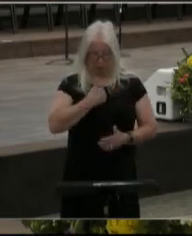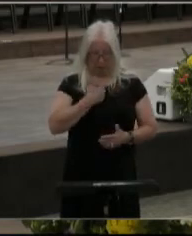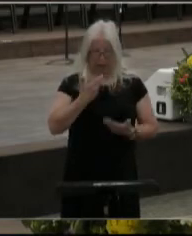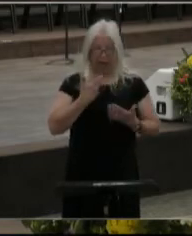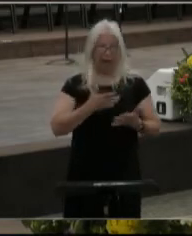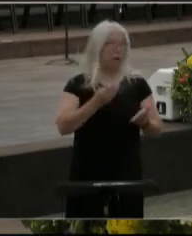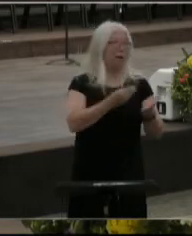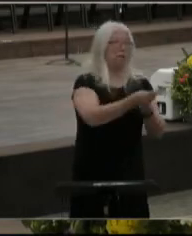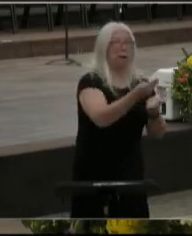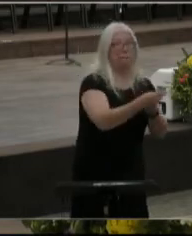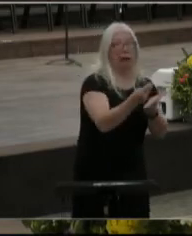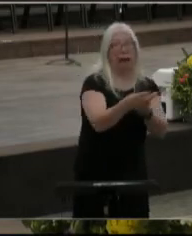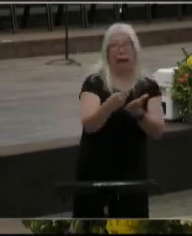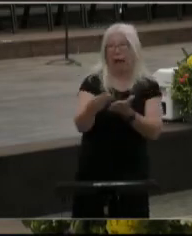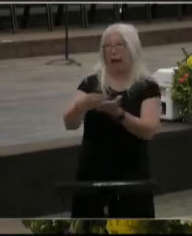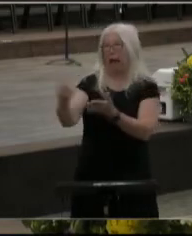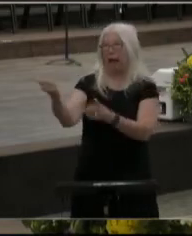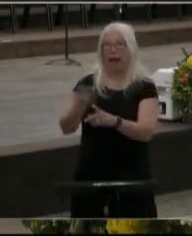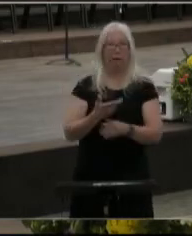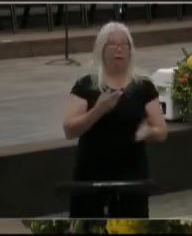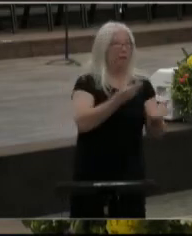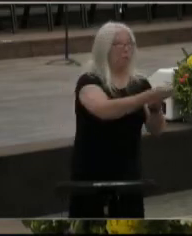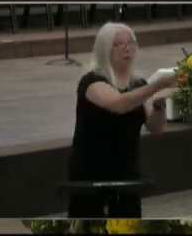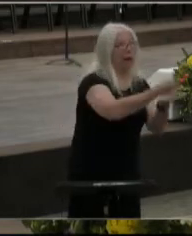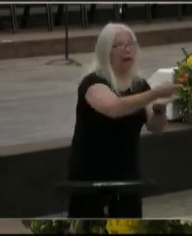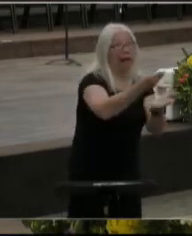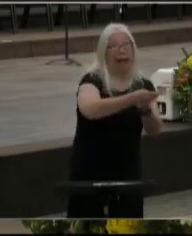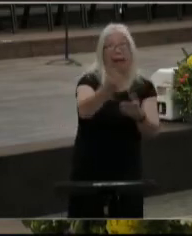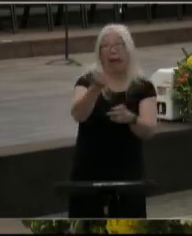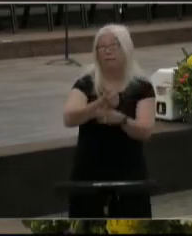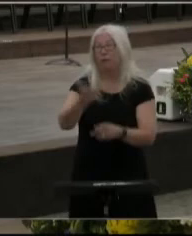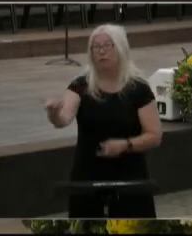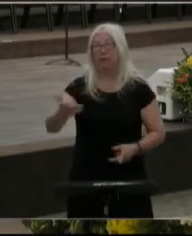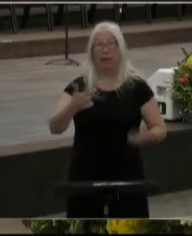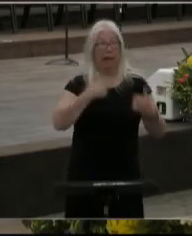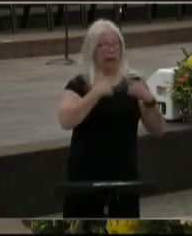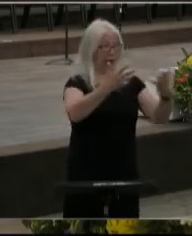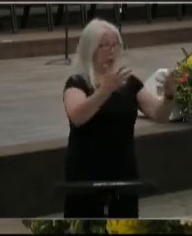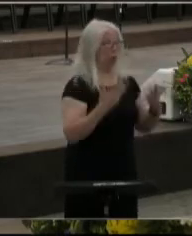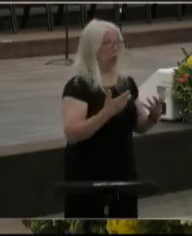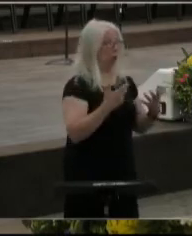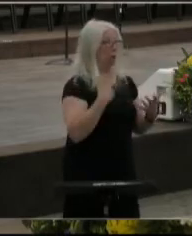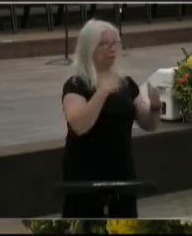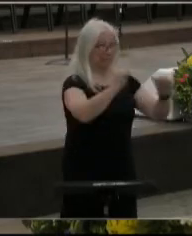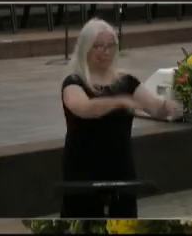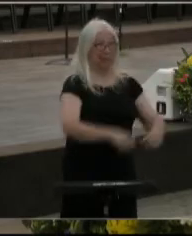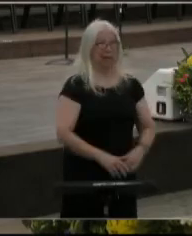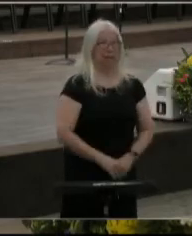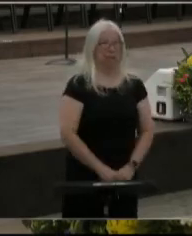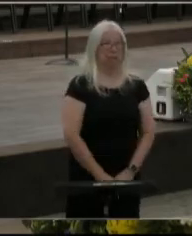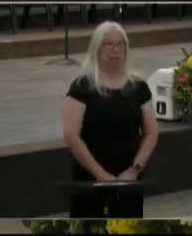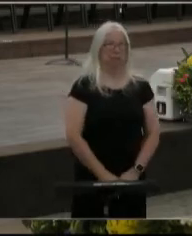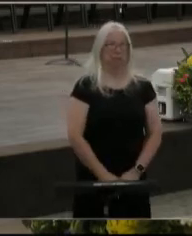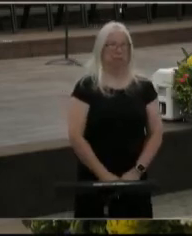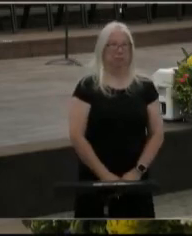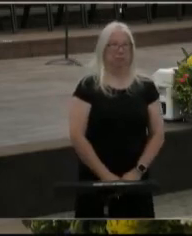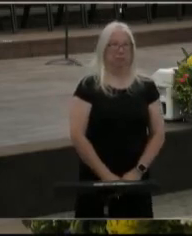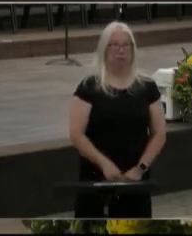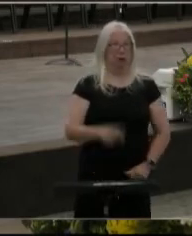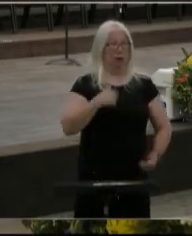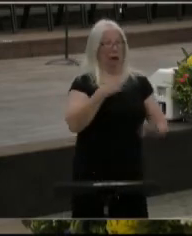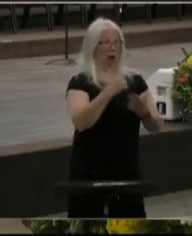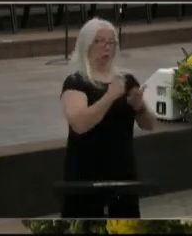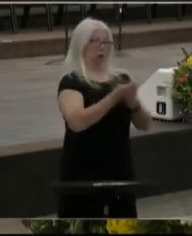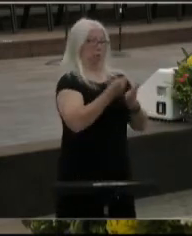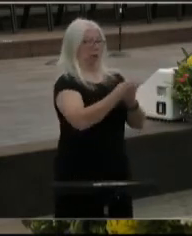do not have to buy everything. I do not have to buy everything I want just because I can. Well, I've earned